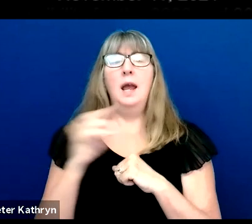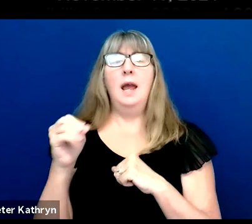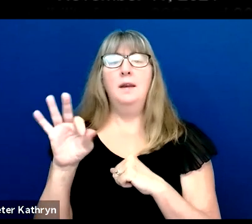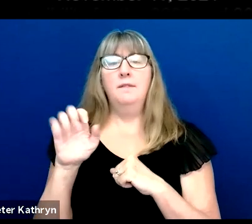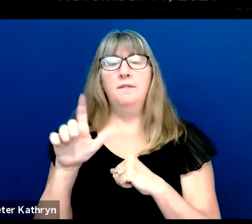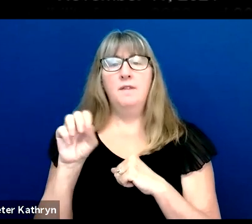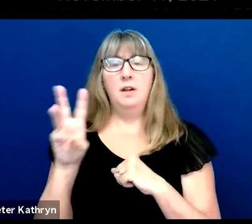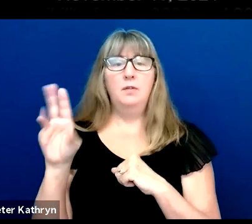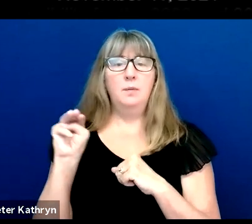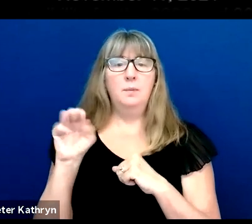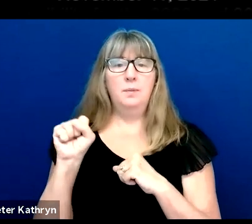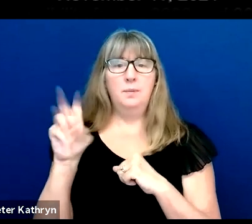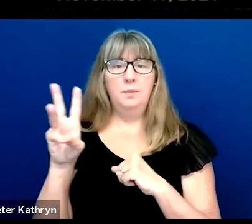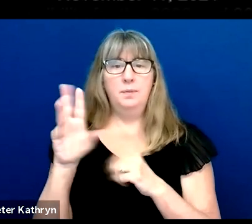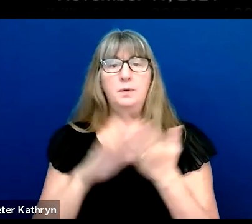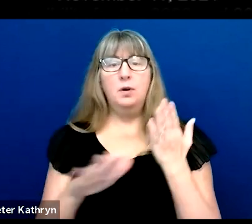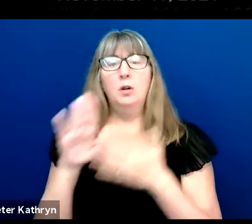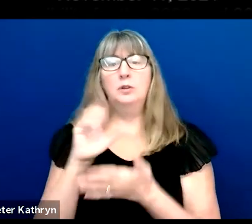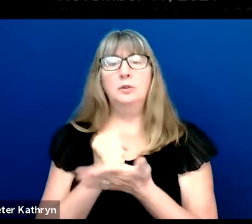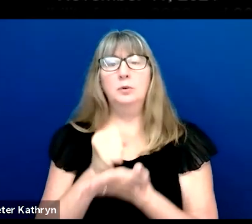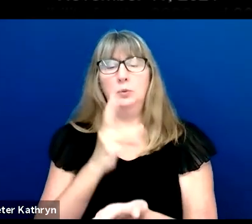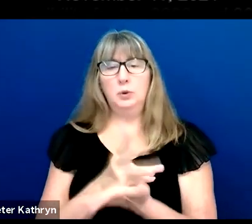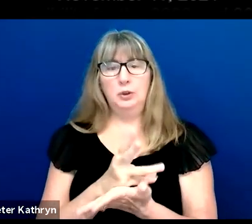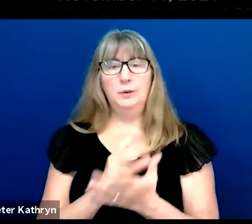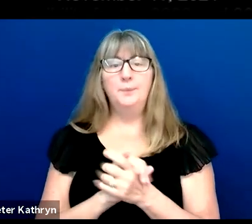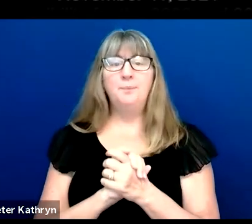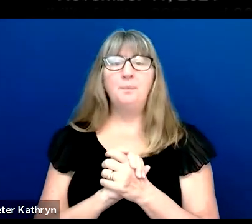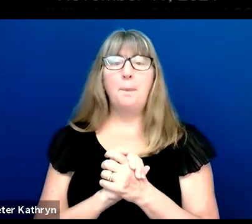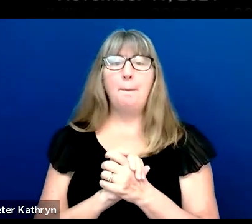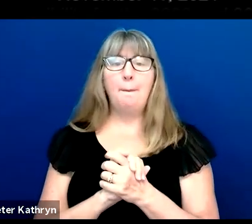University College of Social Work.